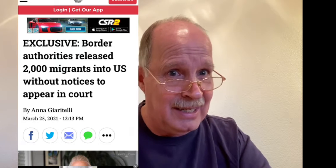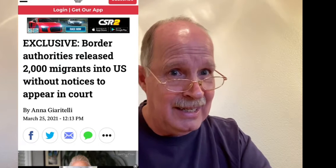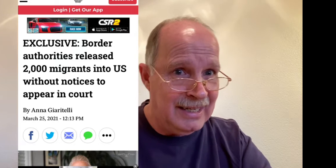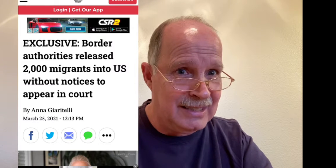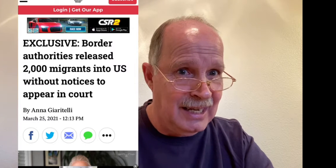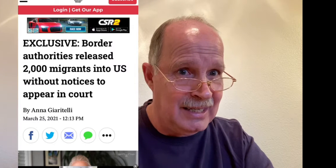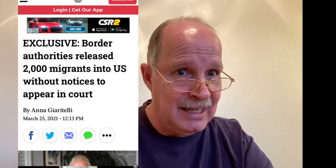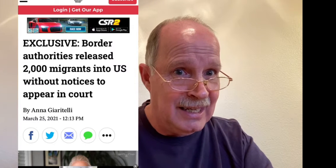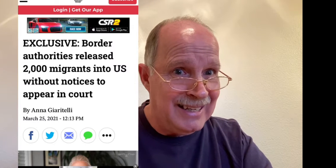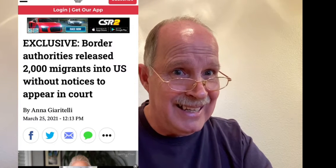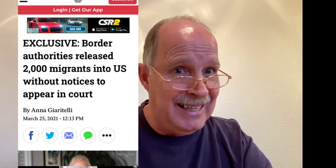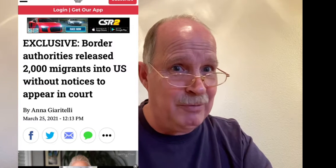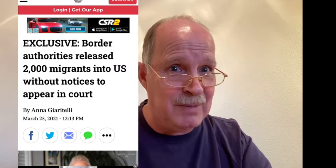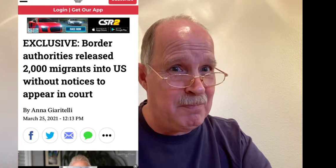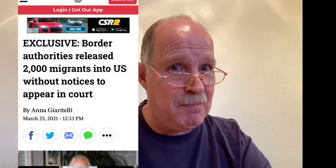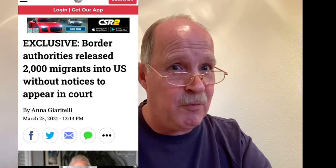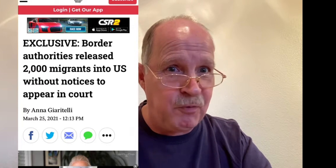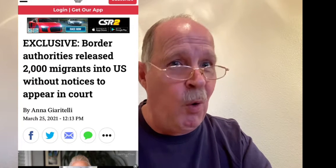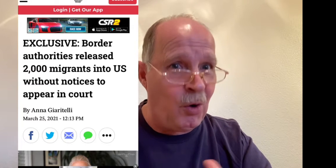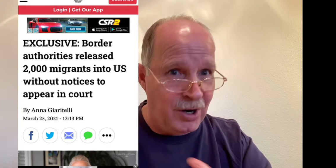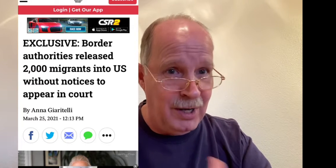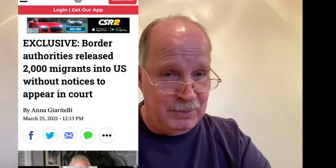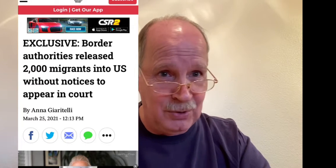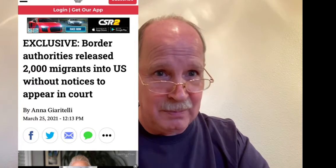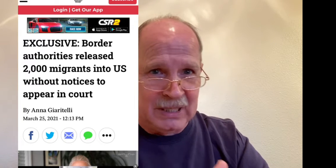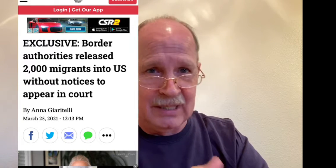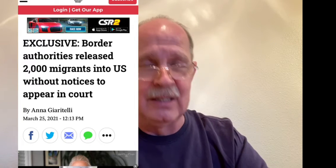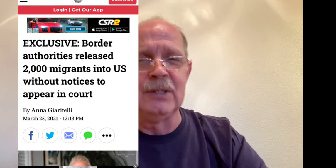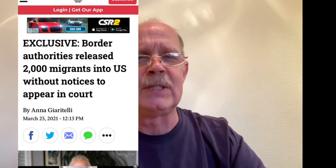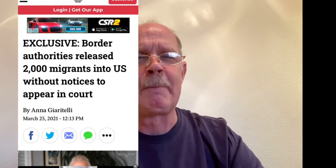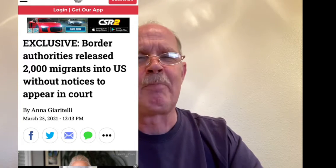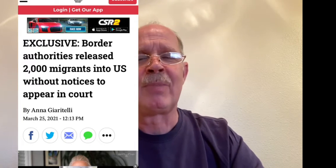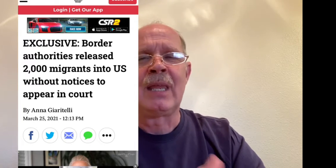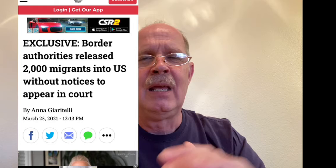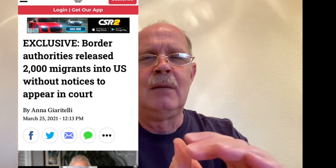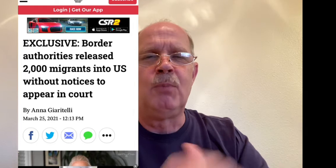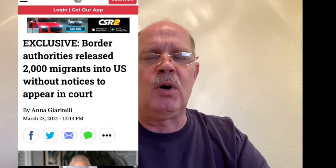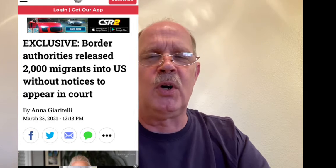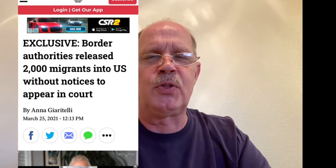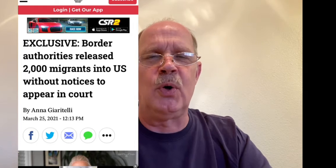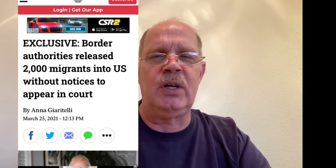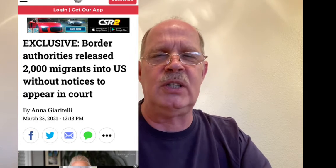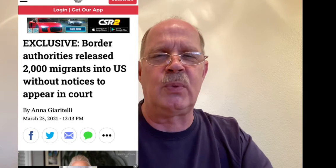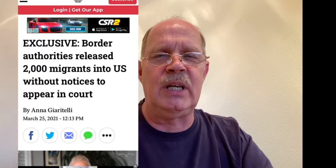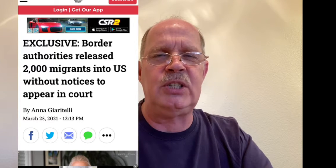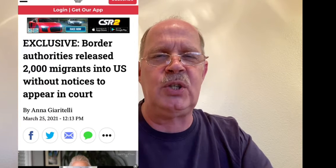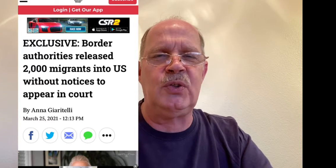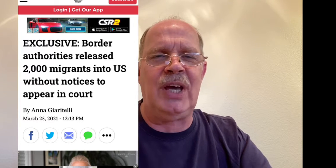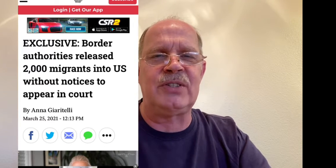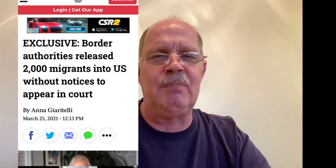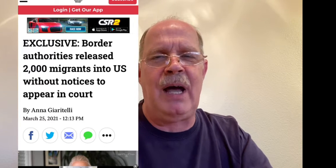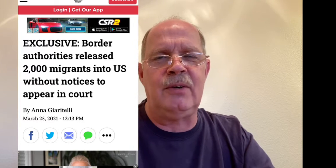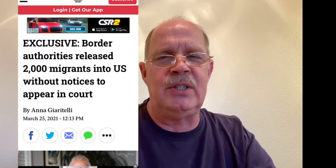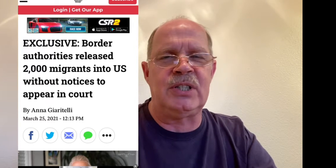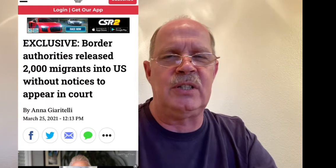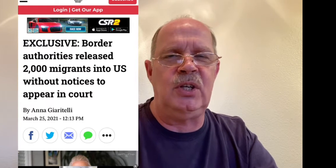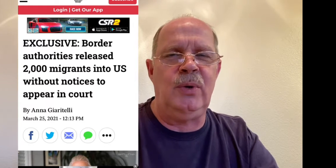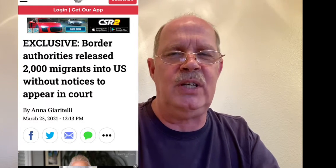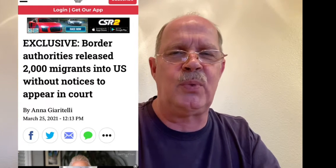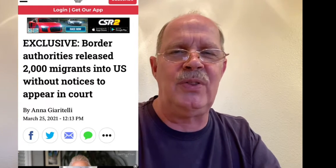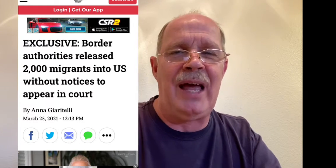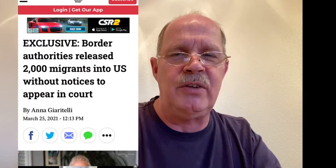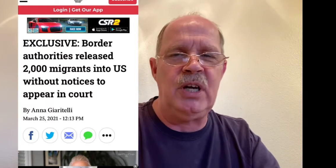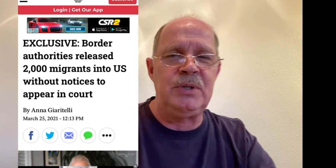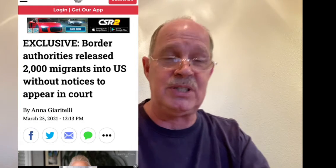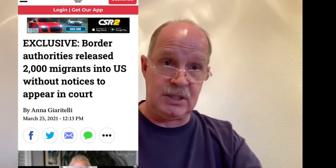hey, he's got even before up to the minute news. Border authorities released 2,000 migrants into